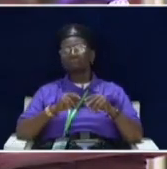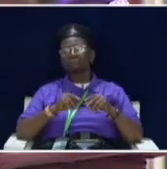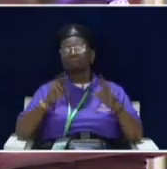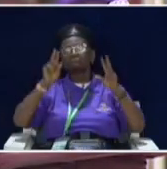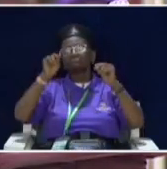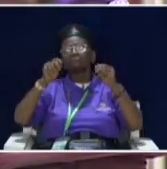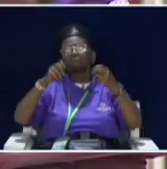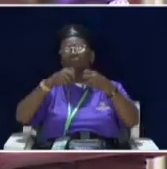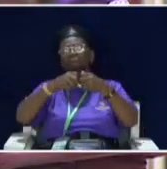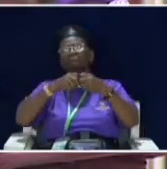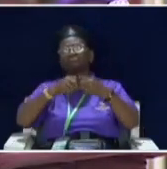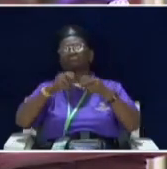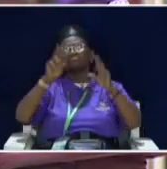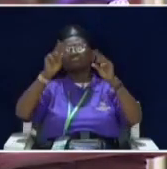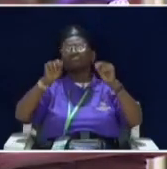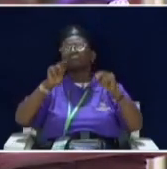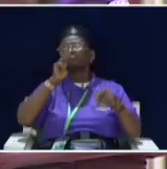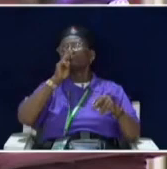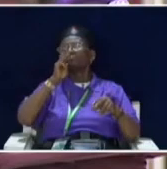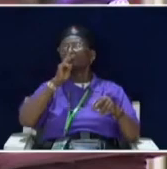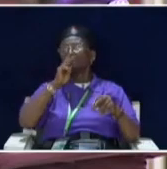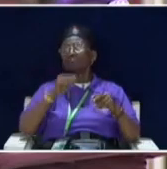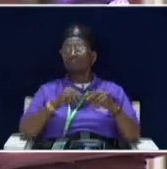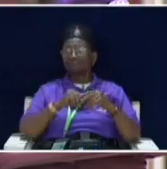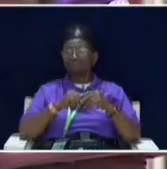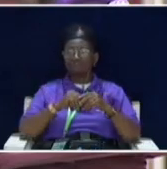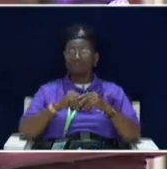electricity, no water. But he